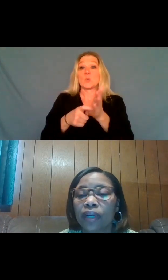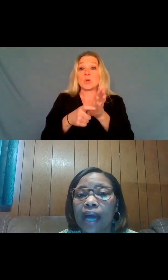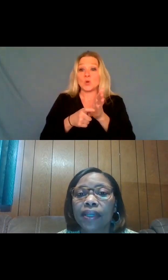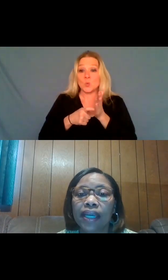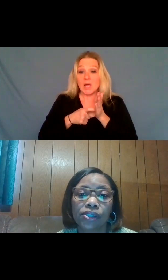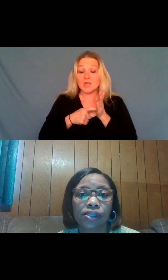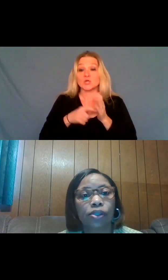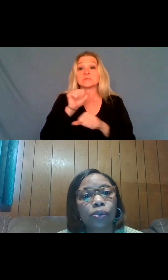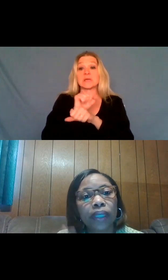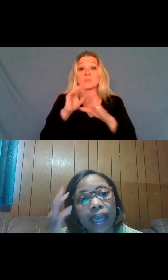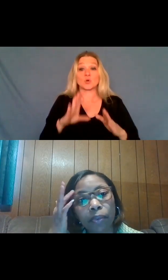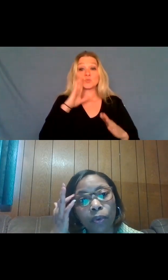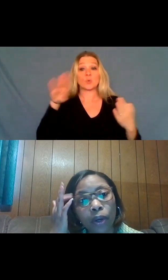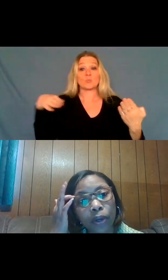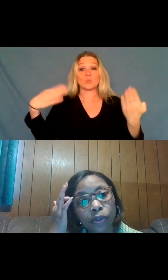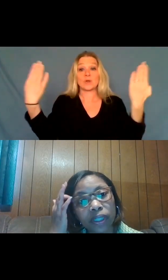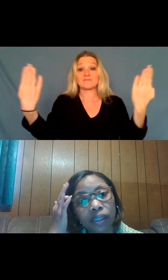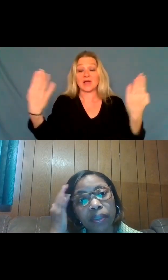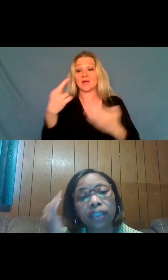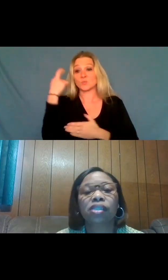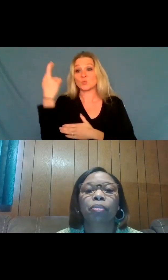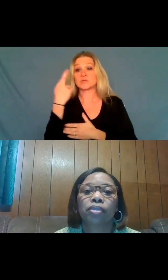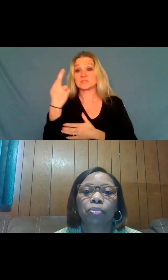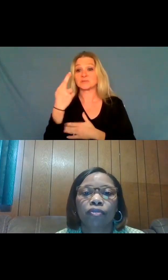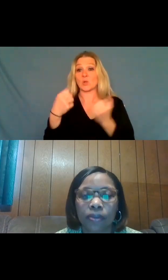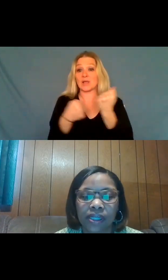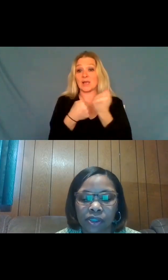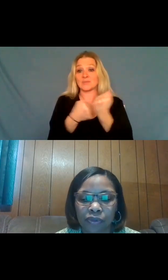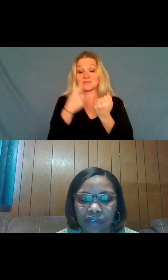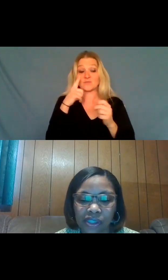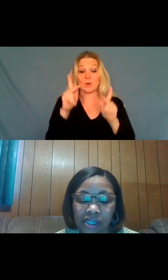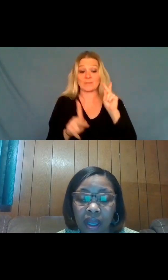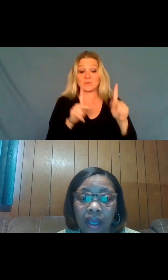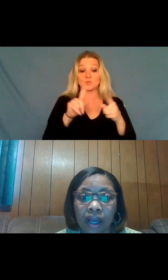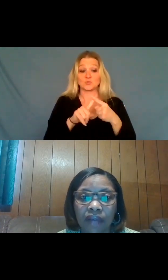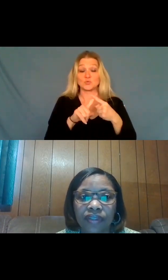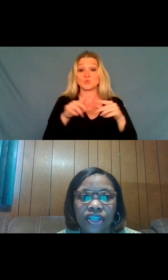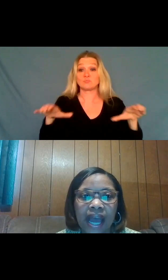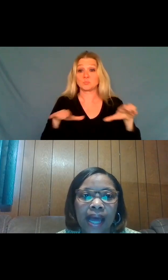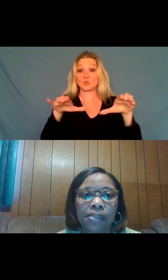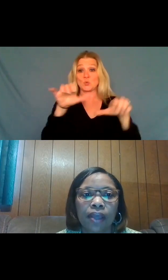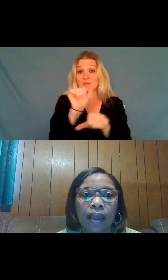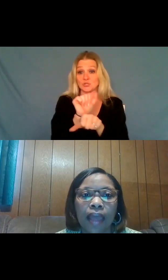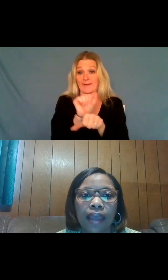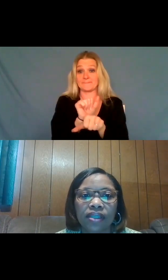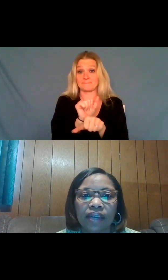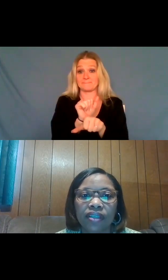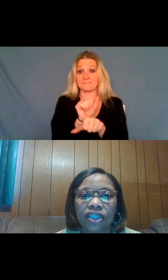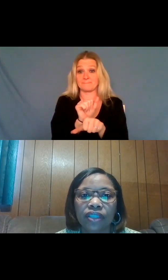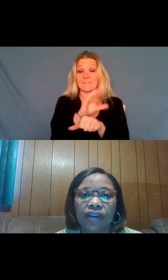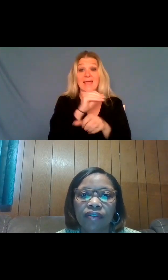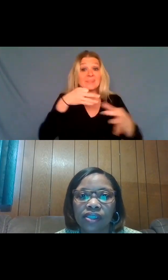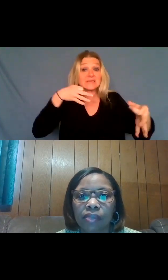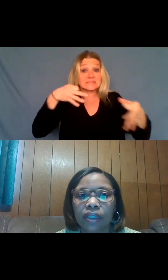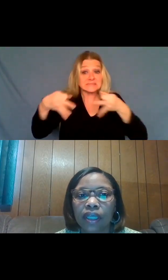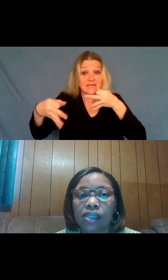reasonable accommodations to enable workers with disabilities to perform the essential functions of their jobs. And the definition